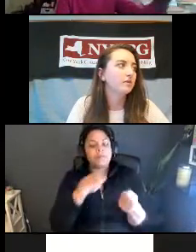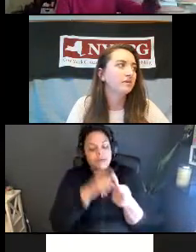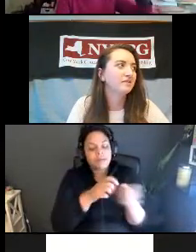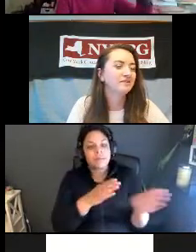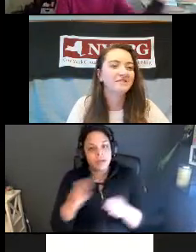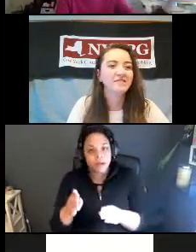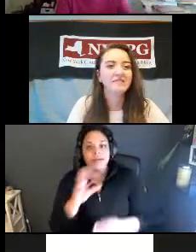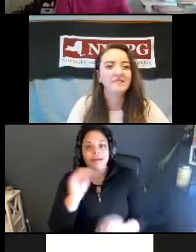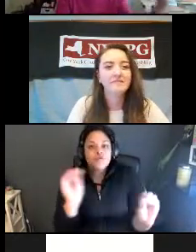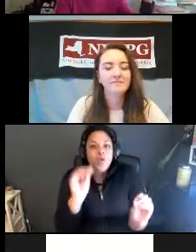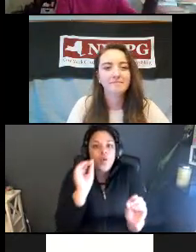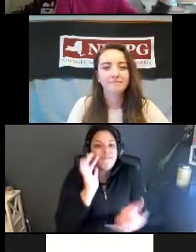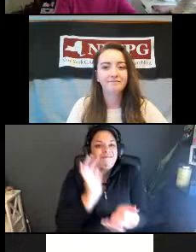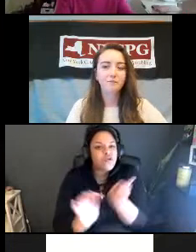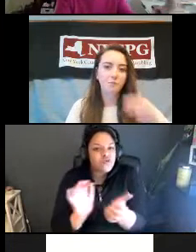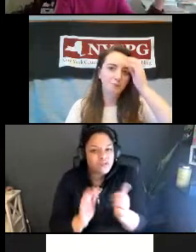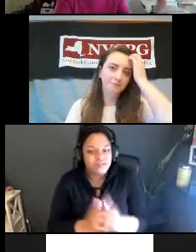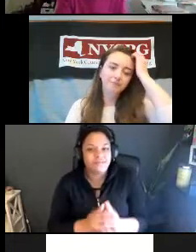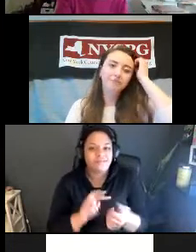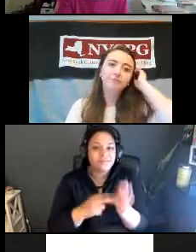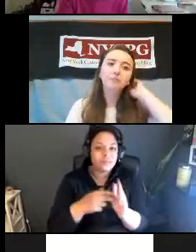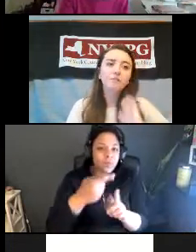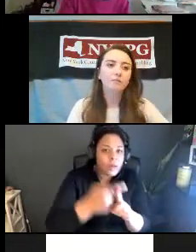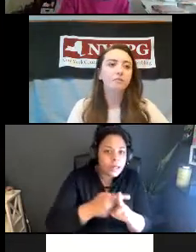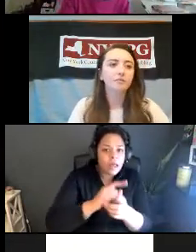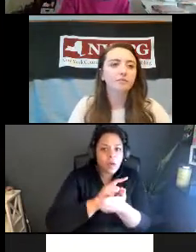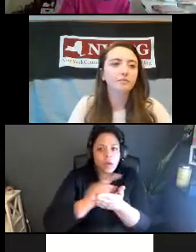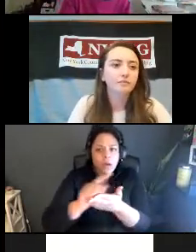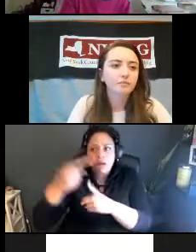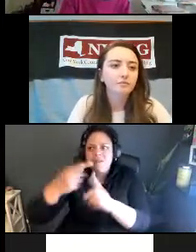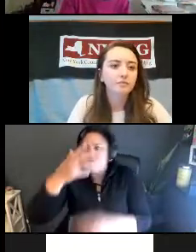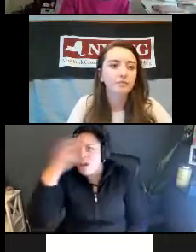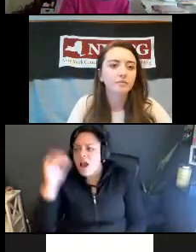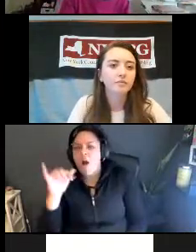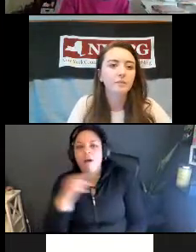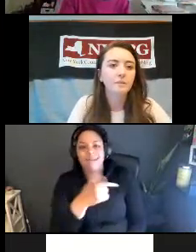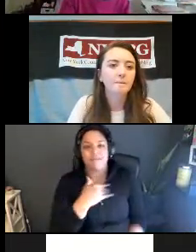in our heads over the course of a day or a month or a week.